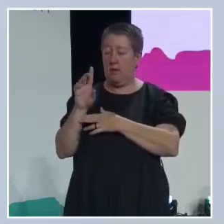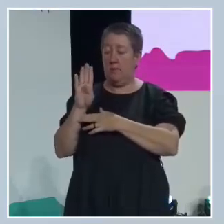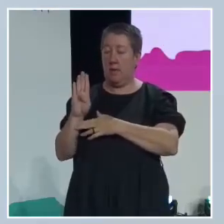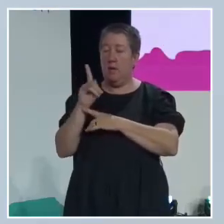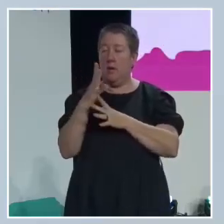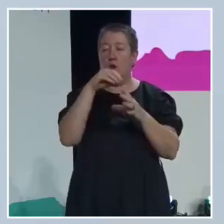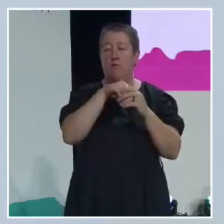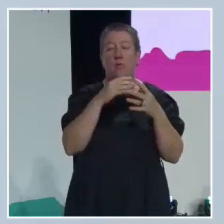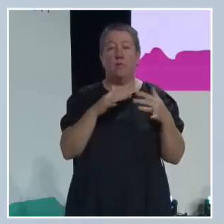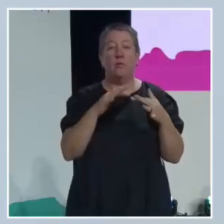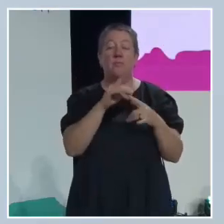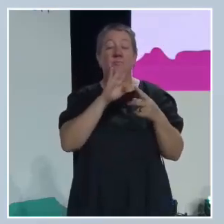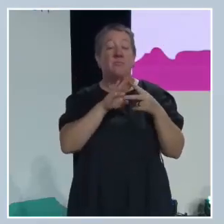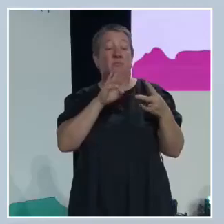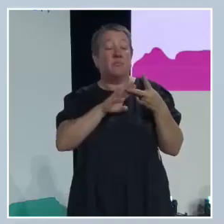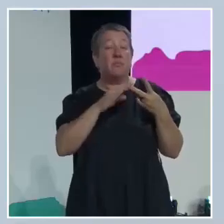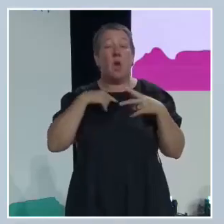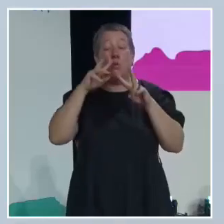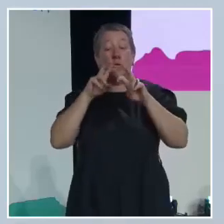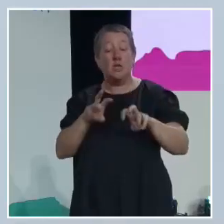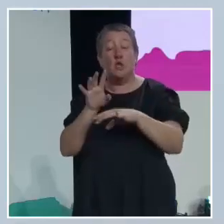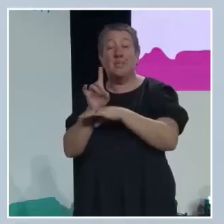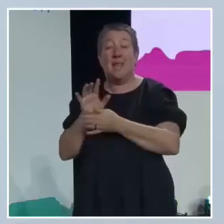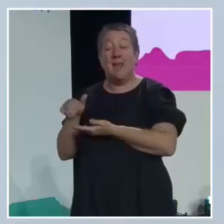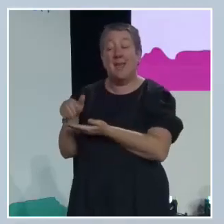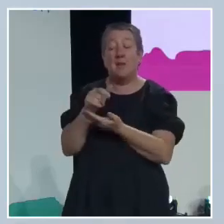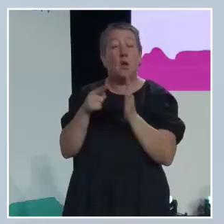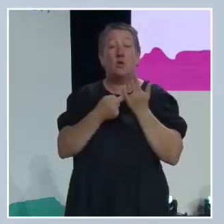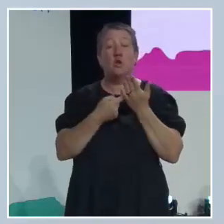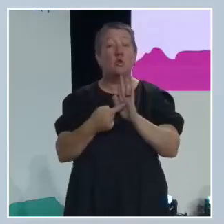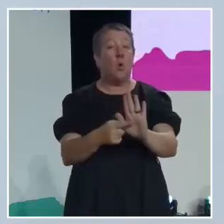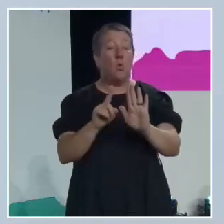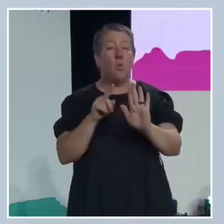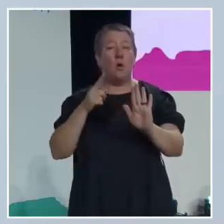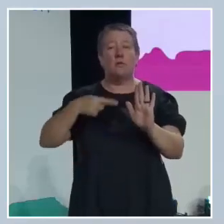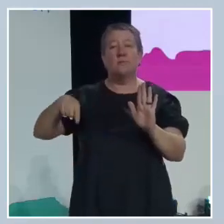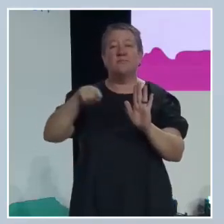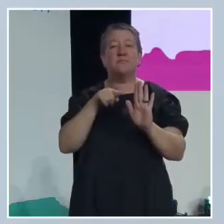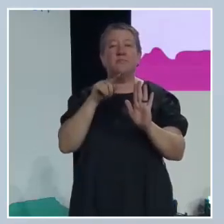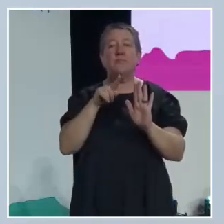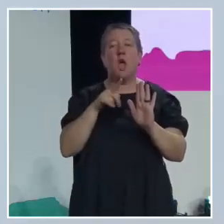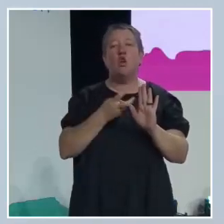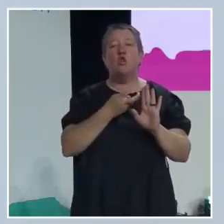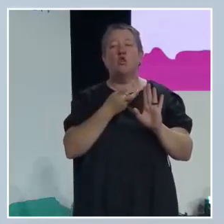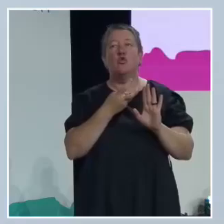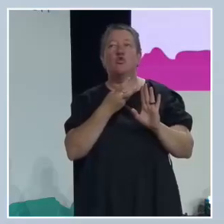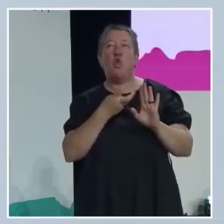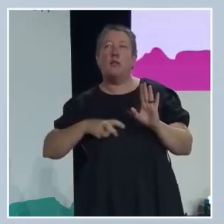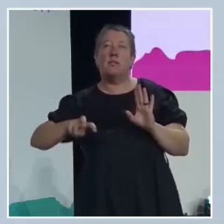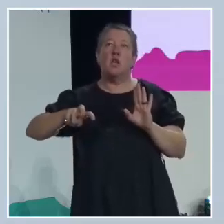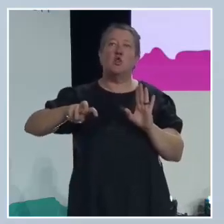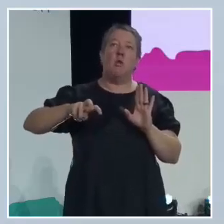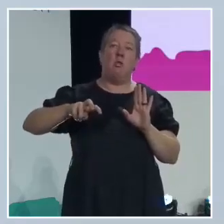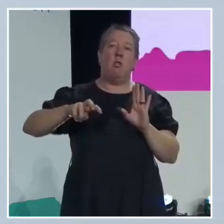our research and our data has shown that PDB are not transitory financial arrangement. The